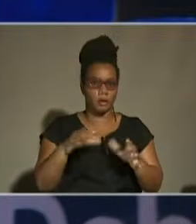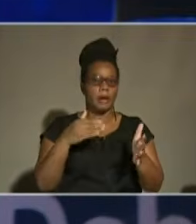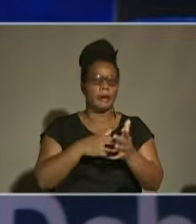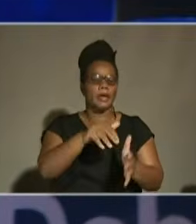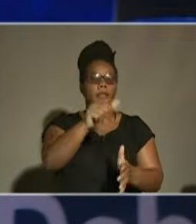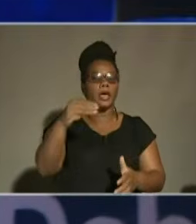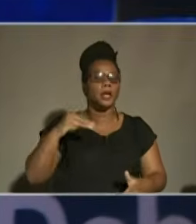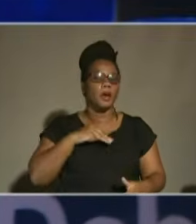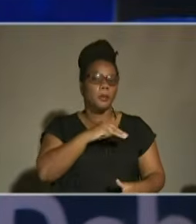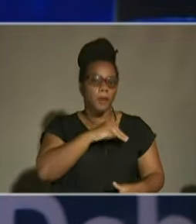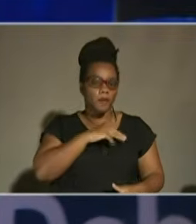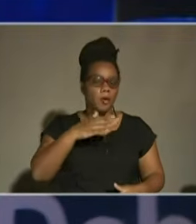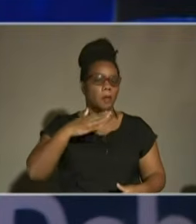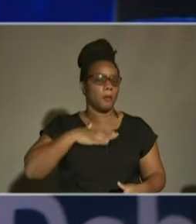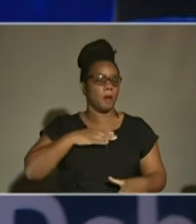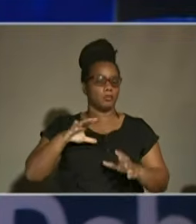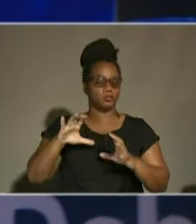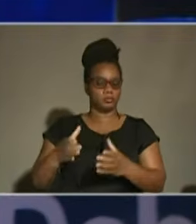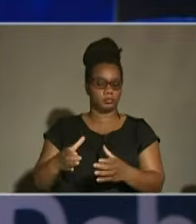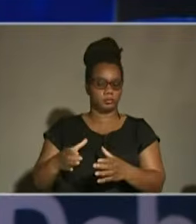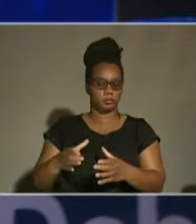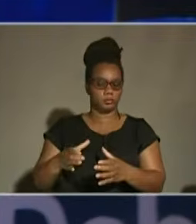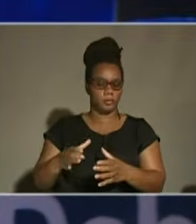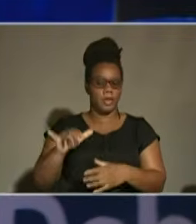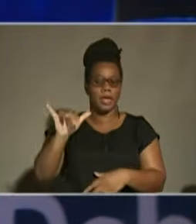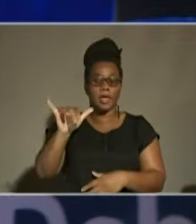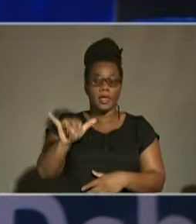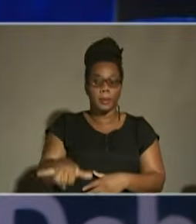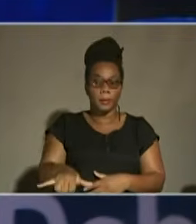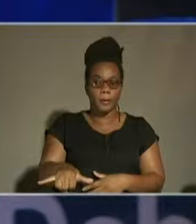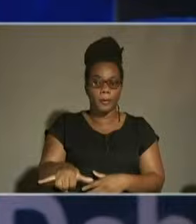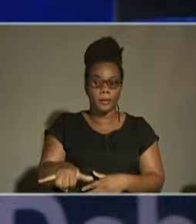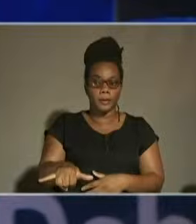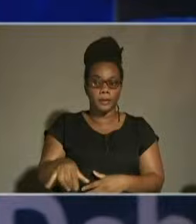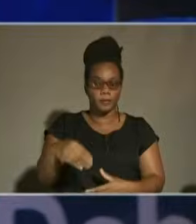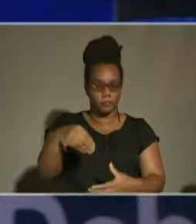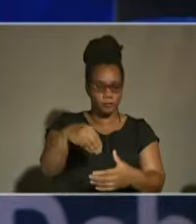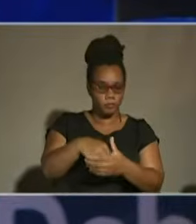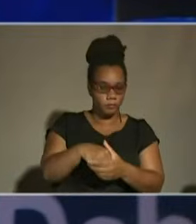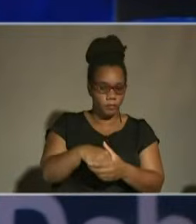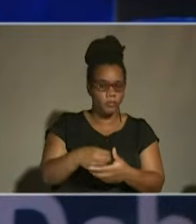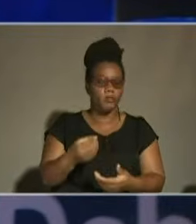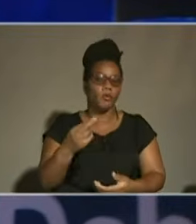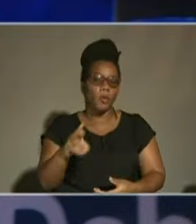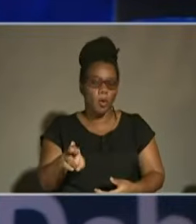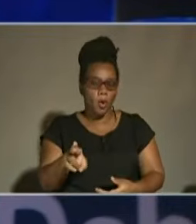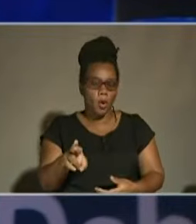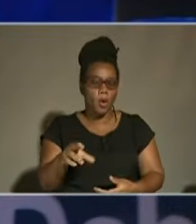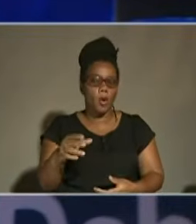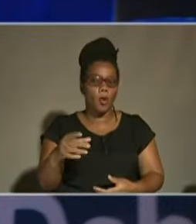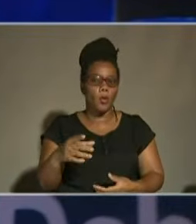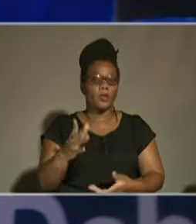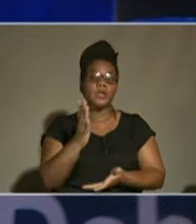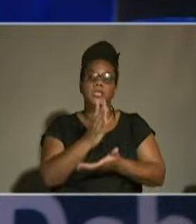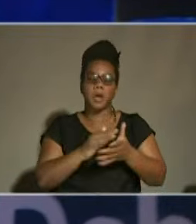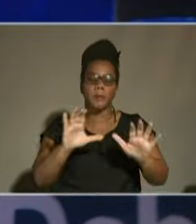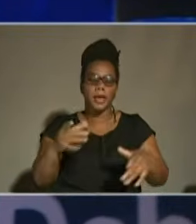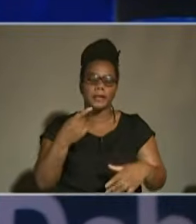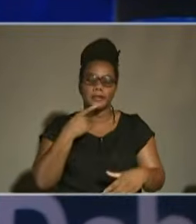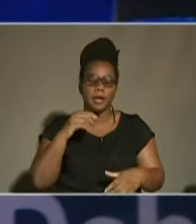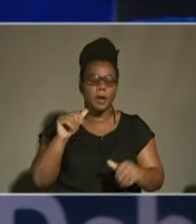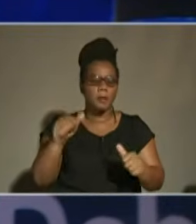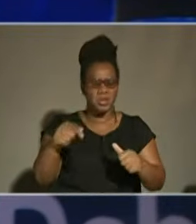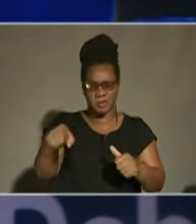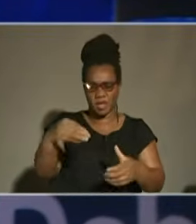member of my political party that has been involved or accused of anything